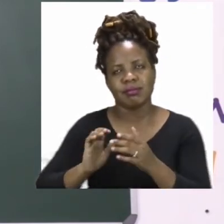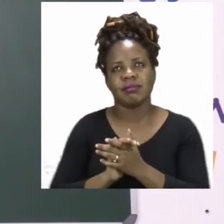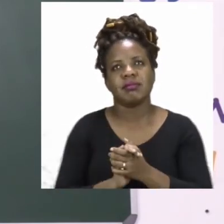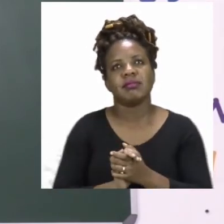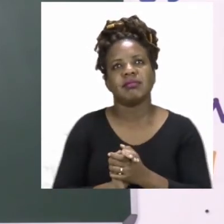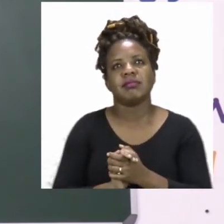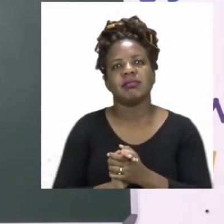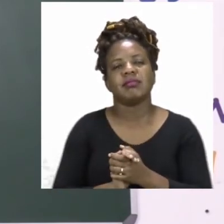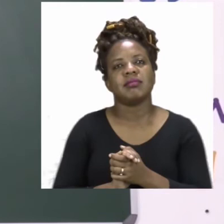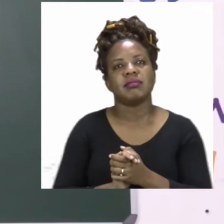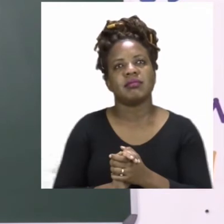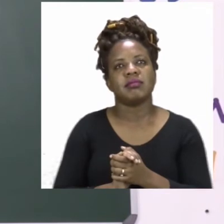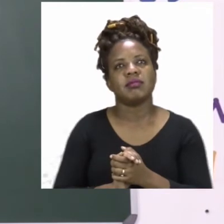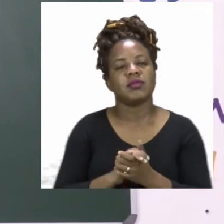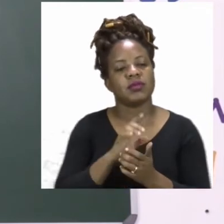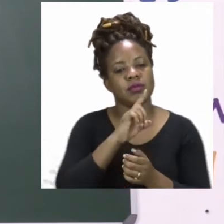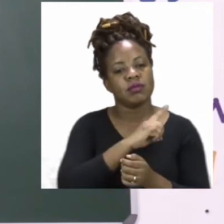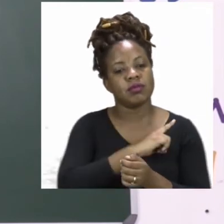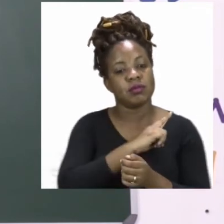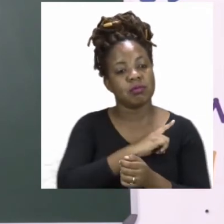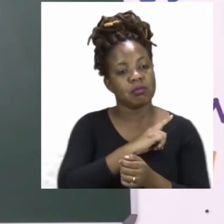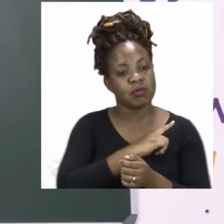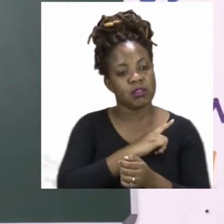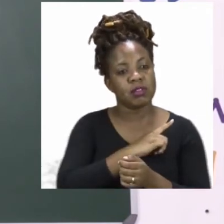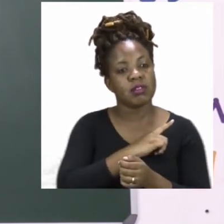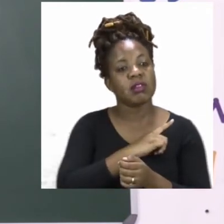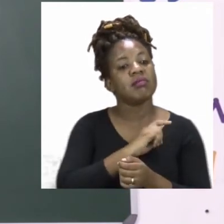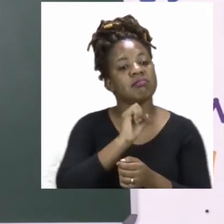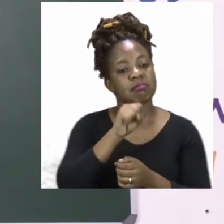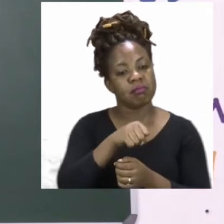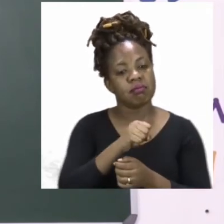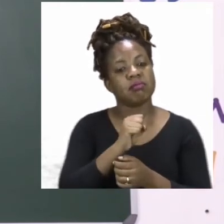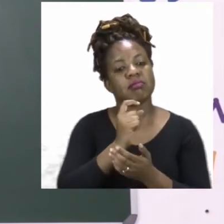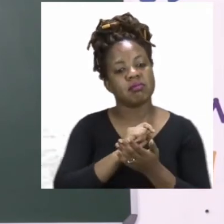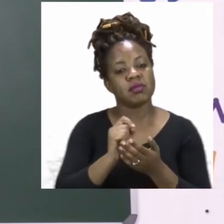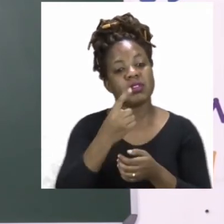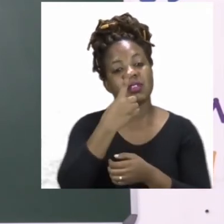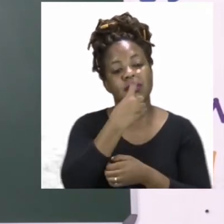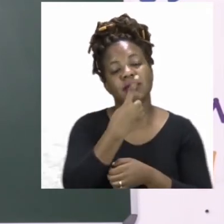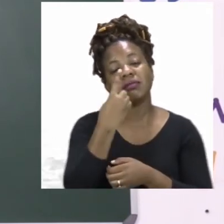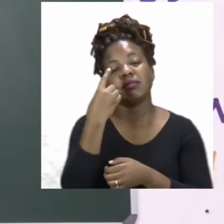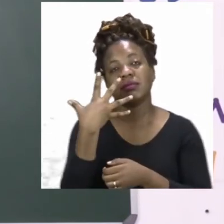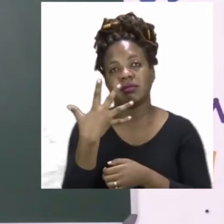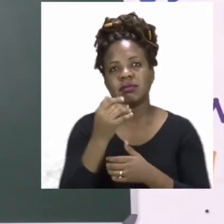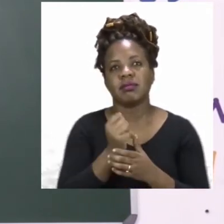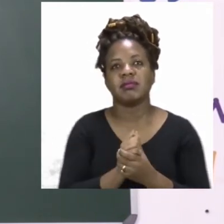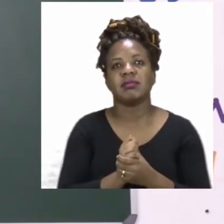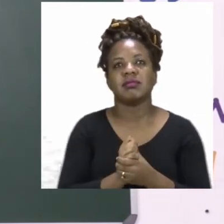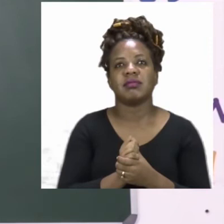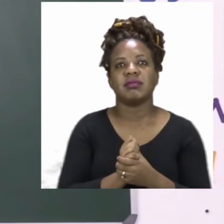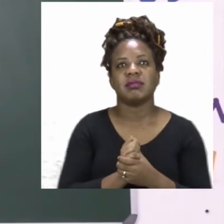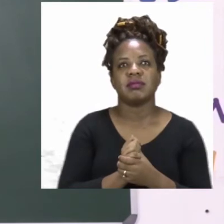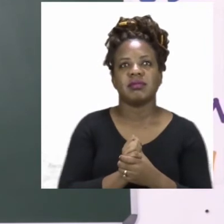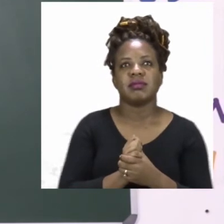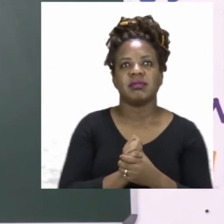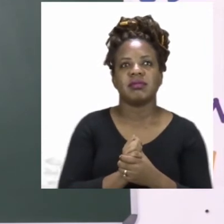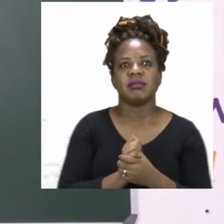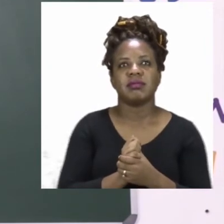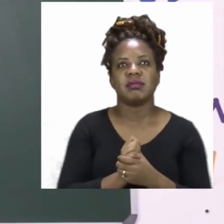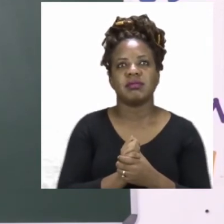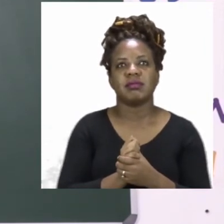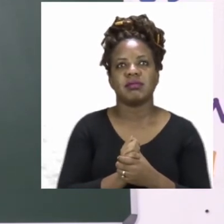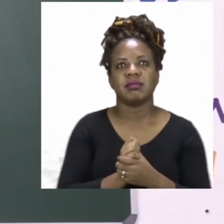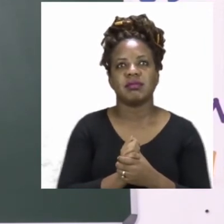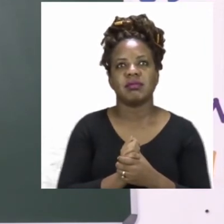15 letters. Now, you can either use your counters or you can try